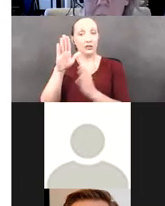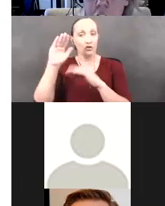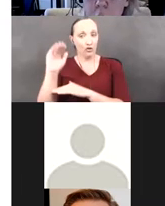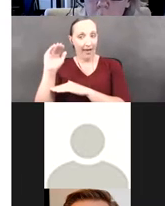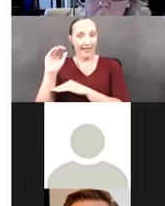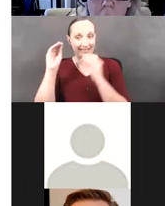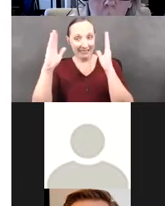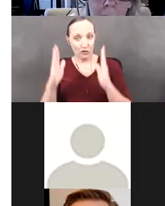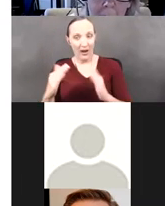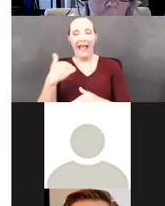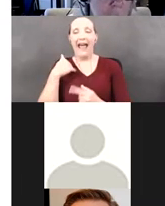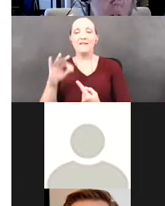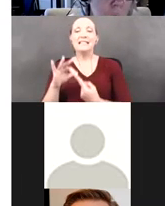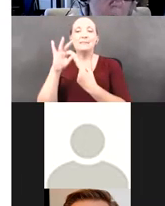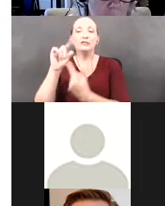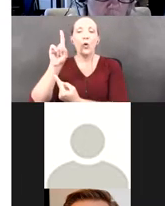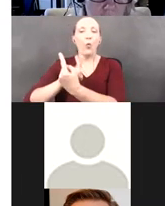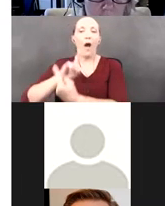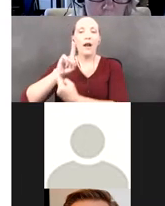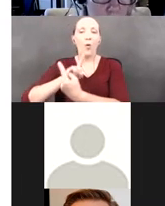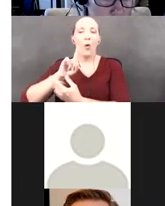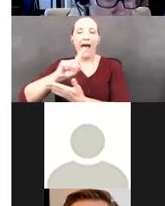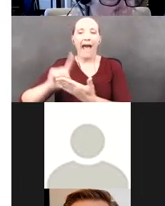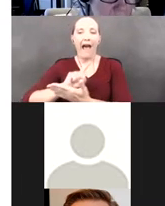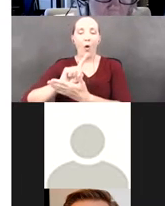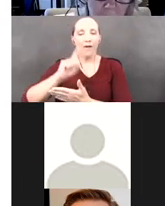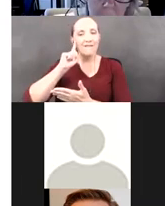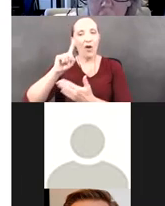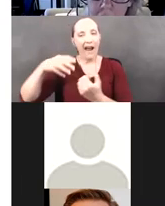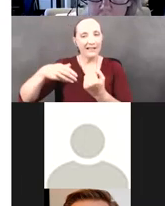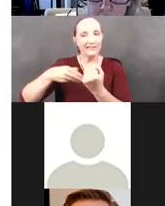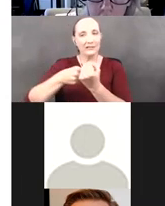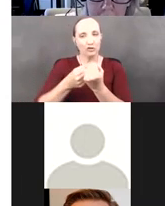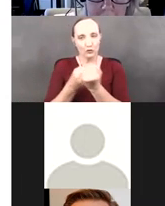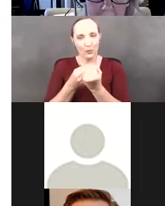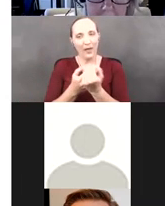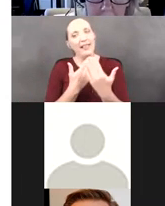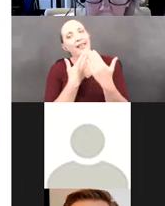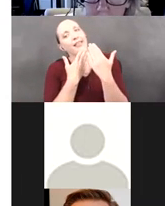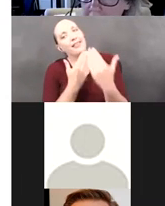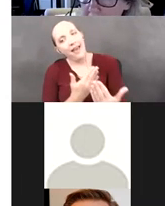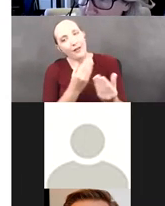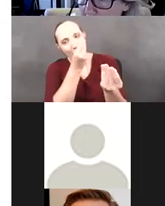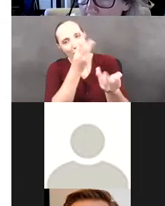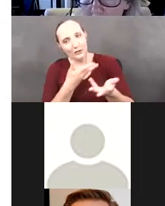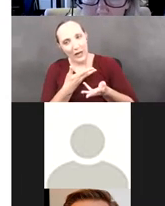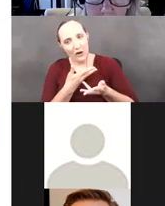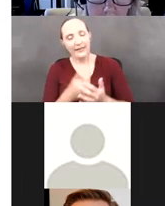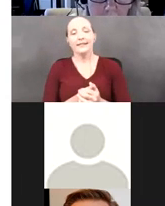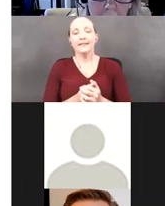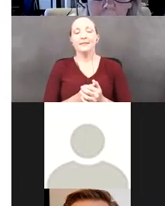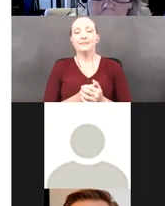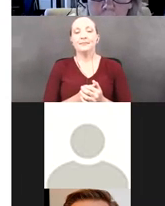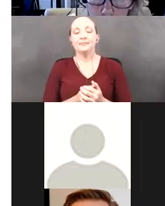some special maestro de su hijo one-on-one y ellos hours for tienen additional apoyos support. individuales So thank you especiales for para esa sharing ayuda that. extra. And Gracias por again, compartir like